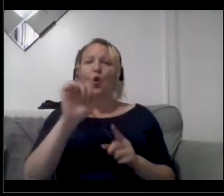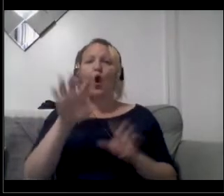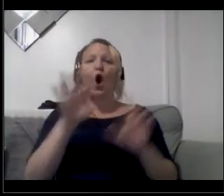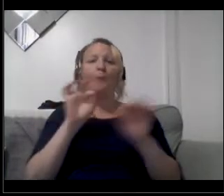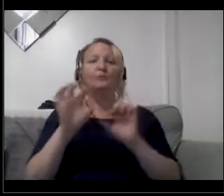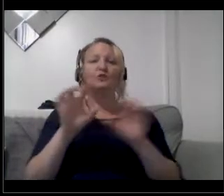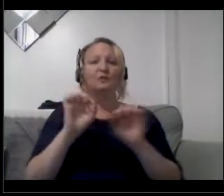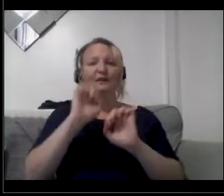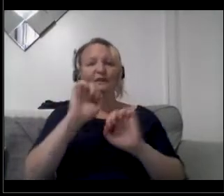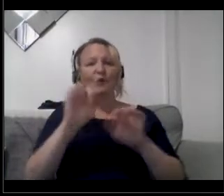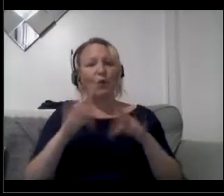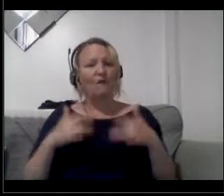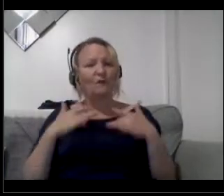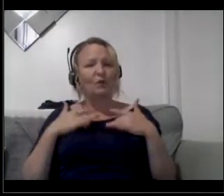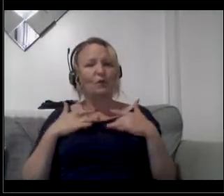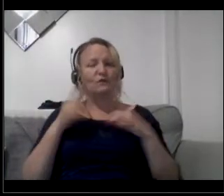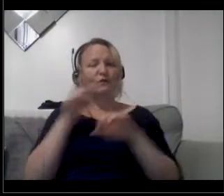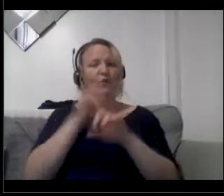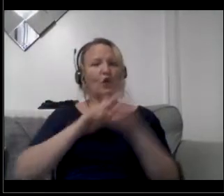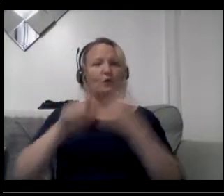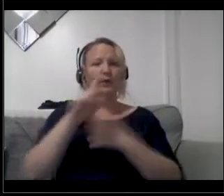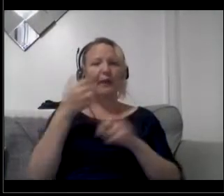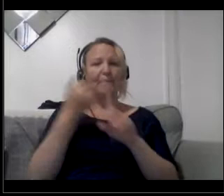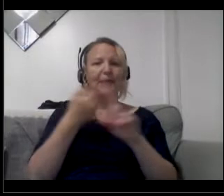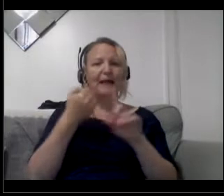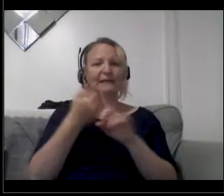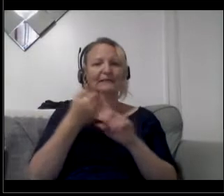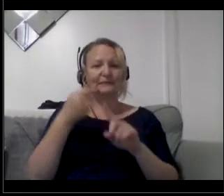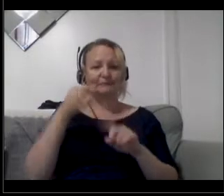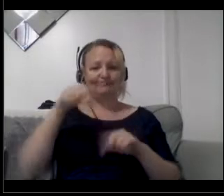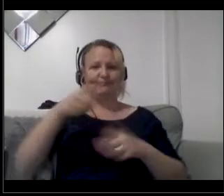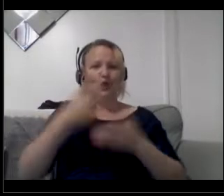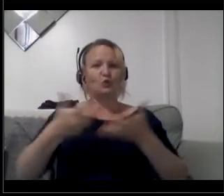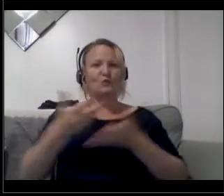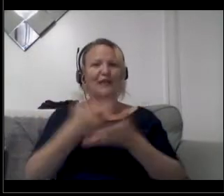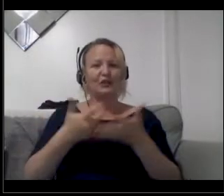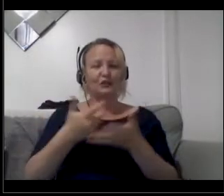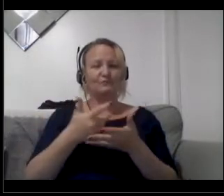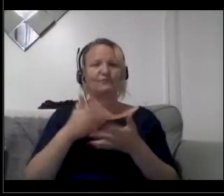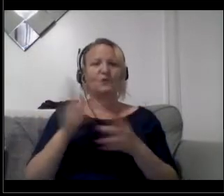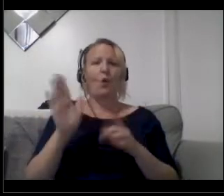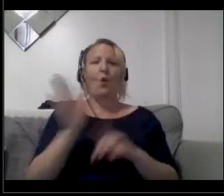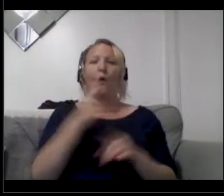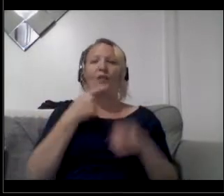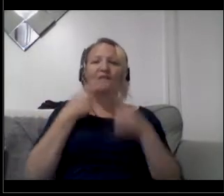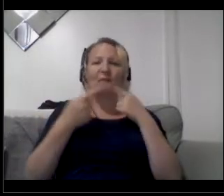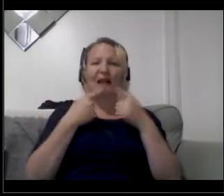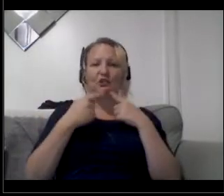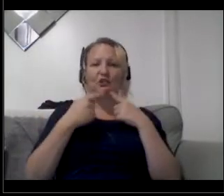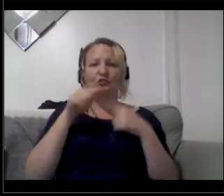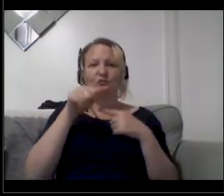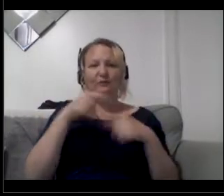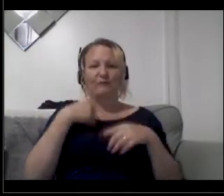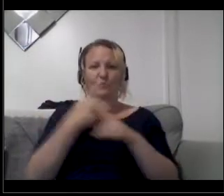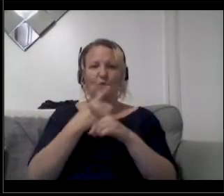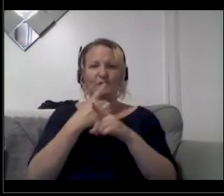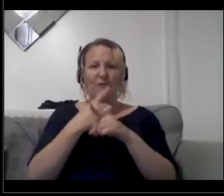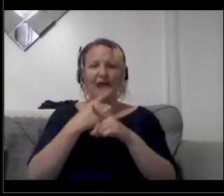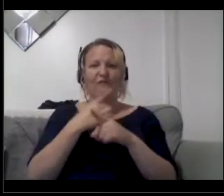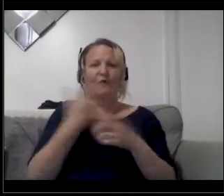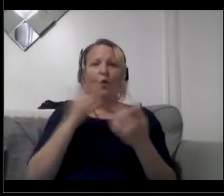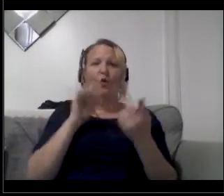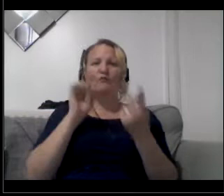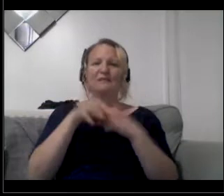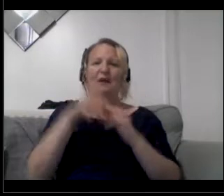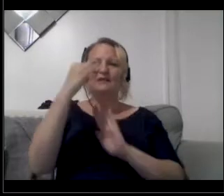views on this community impacts consultation. All the information that we've talked about this evening, including the response form,